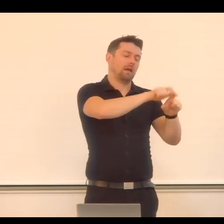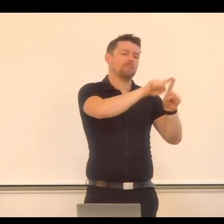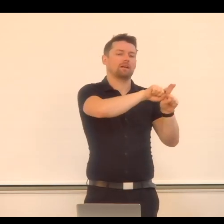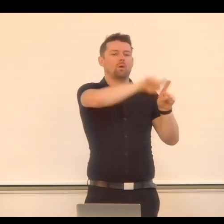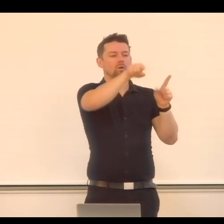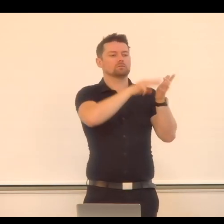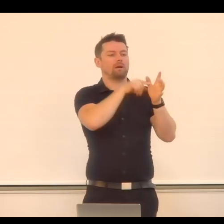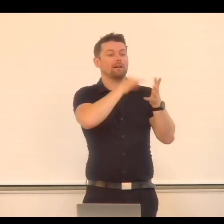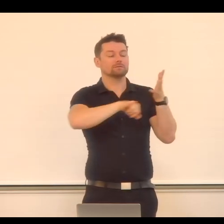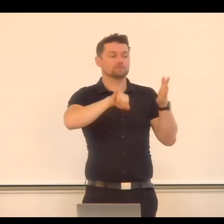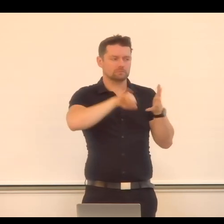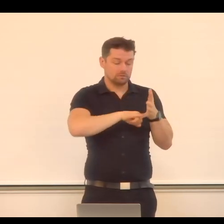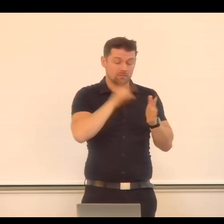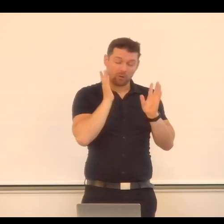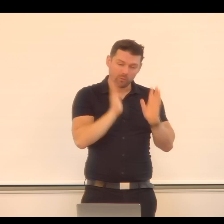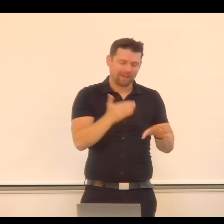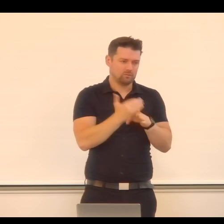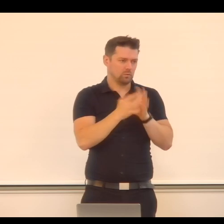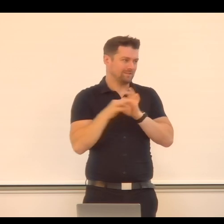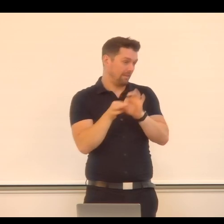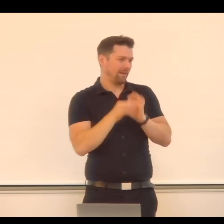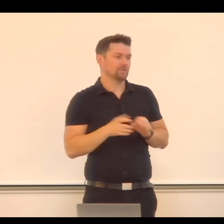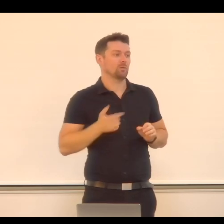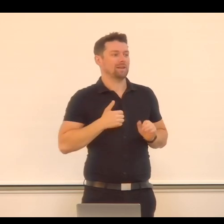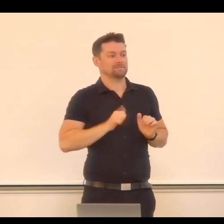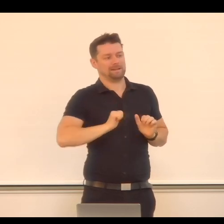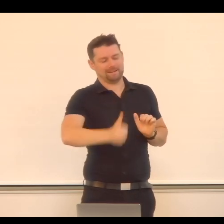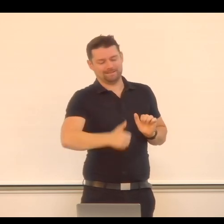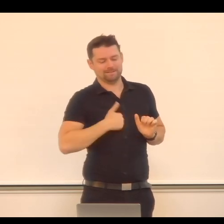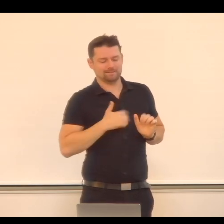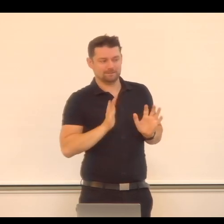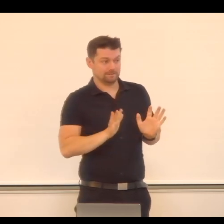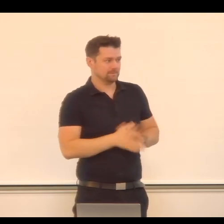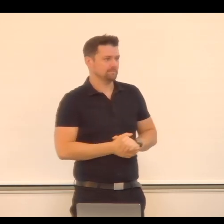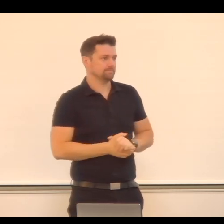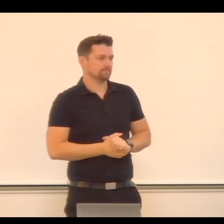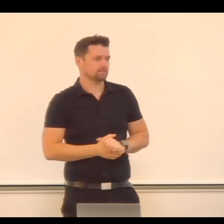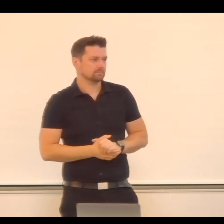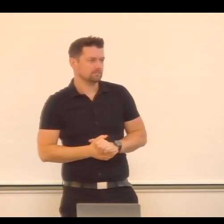they need to all work together. That's what's next for me. Thank you, that's wonderful.